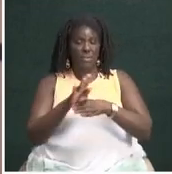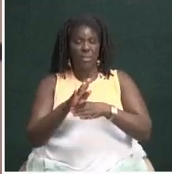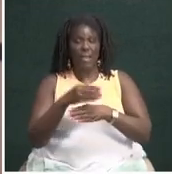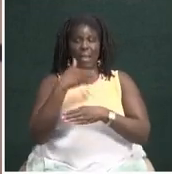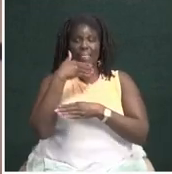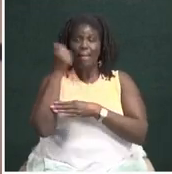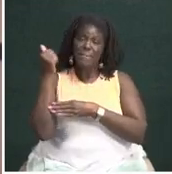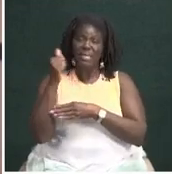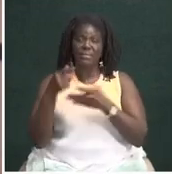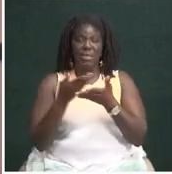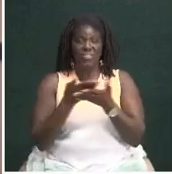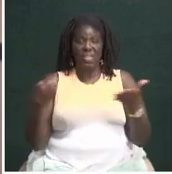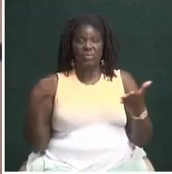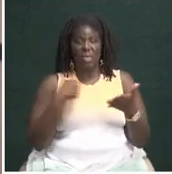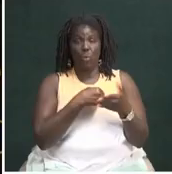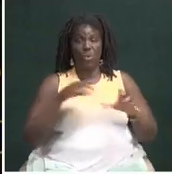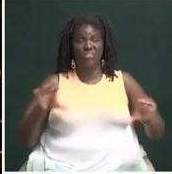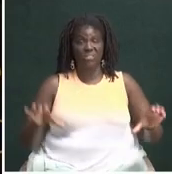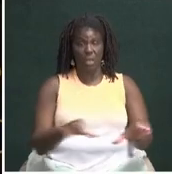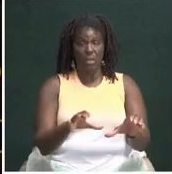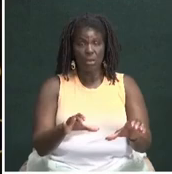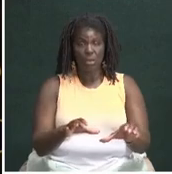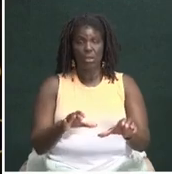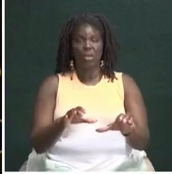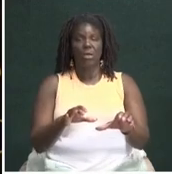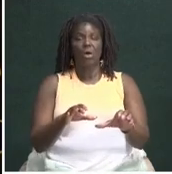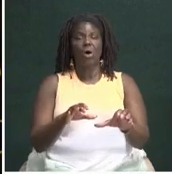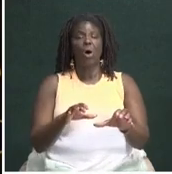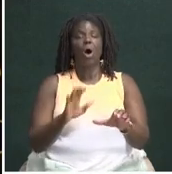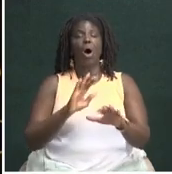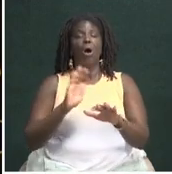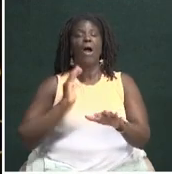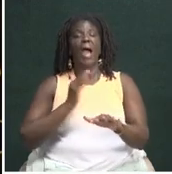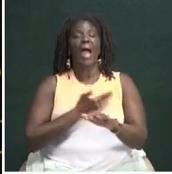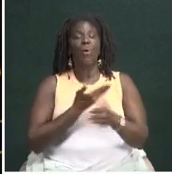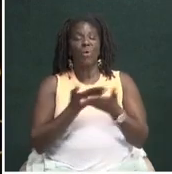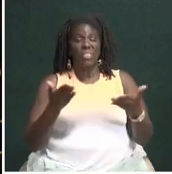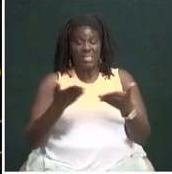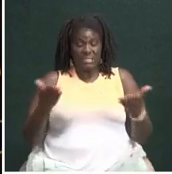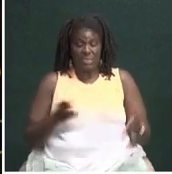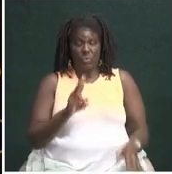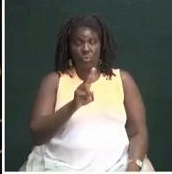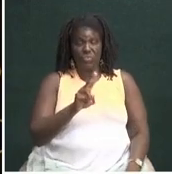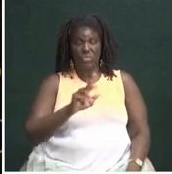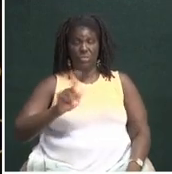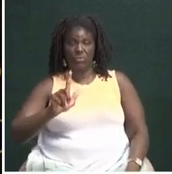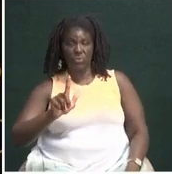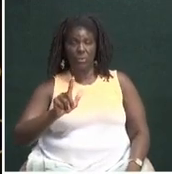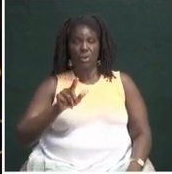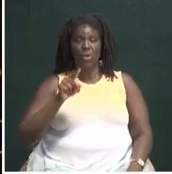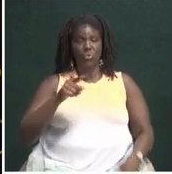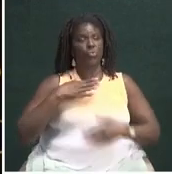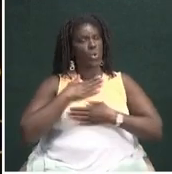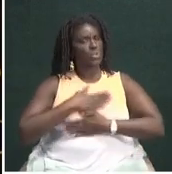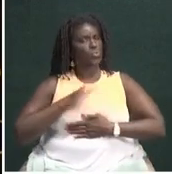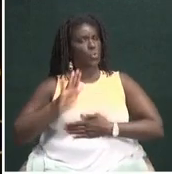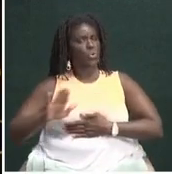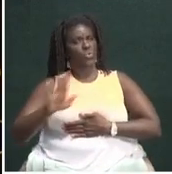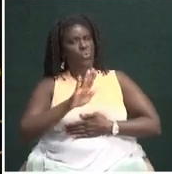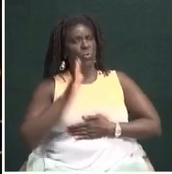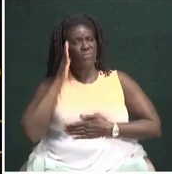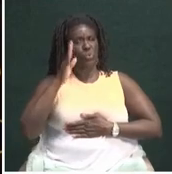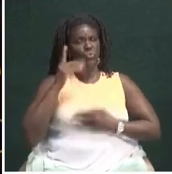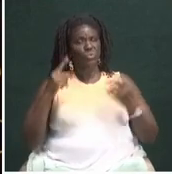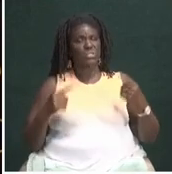best initiatives we have ever supported are the ones at the University of La Verne. As you enjoy your future